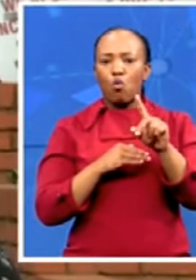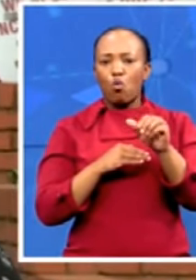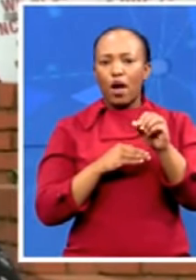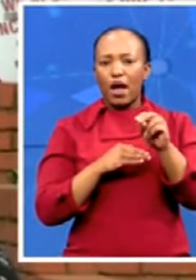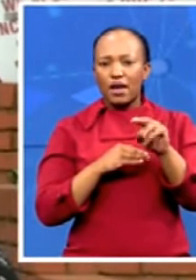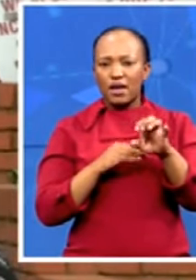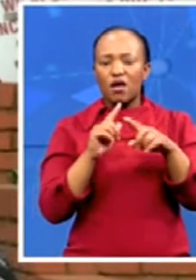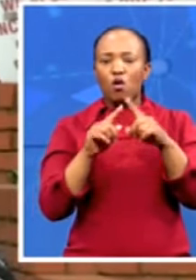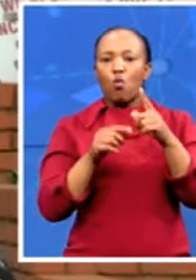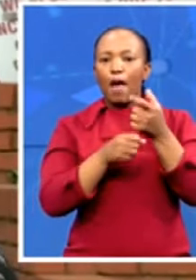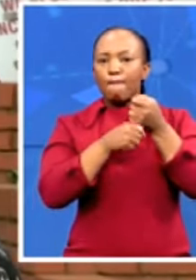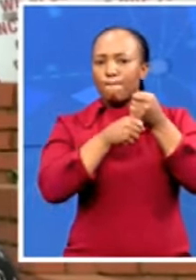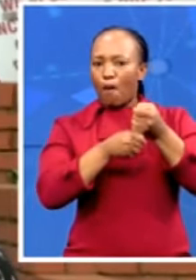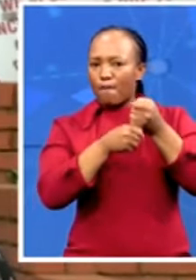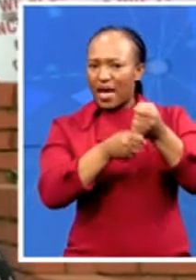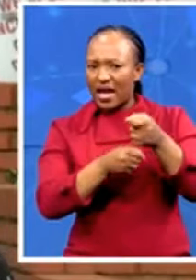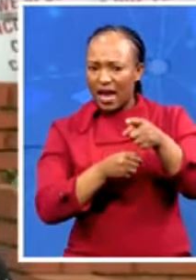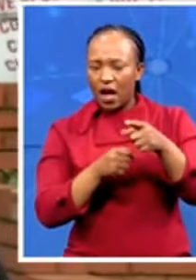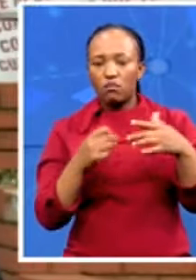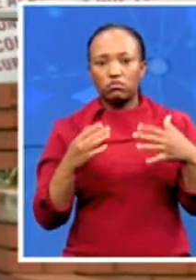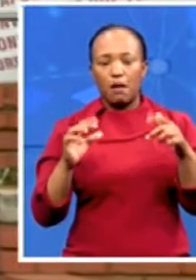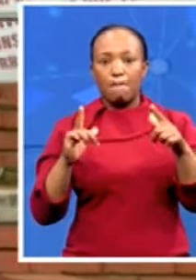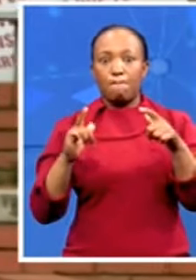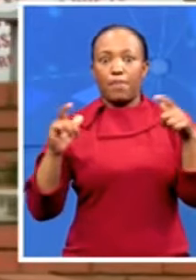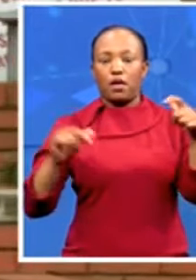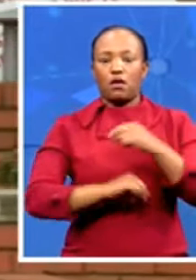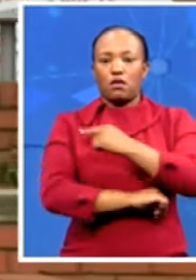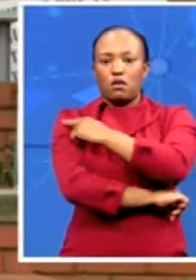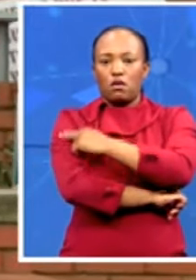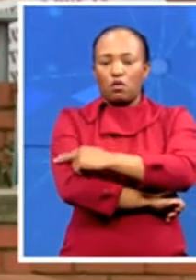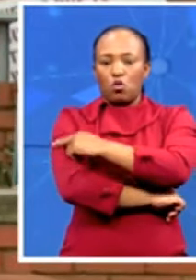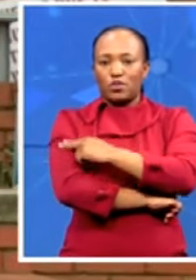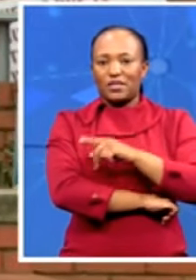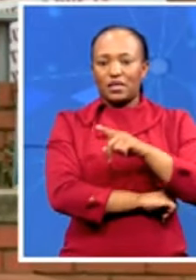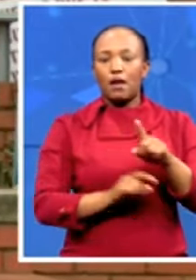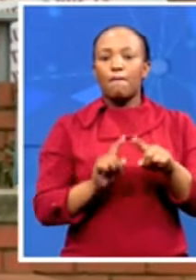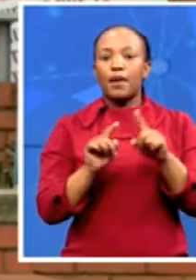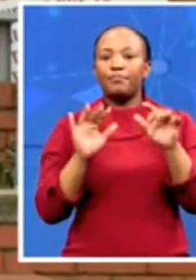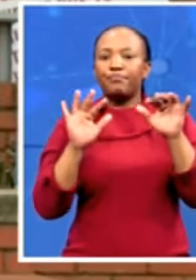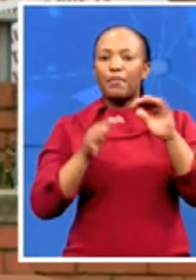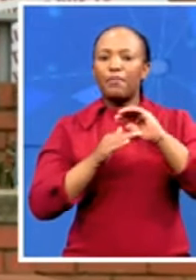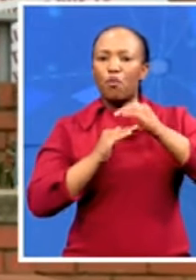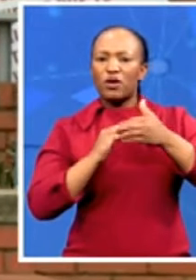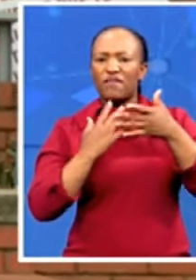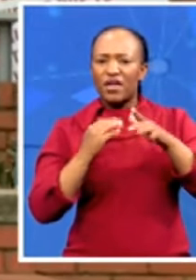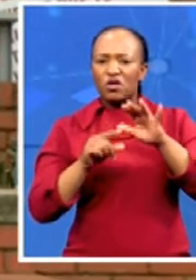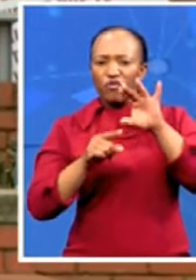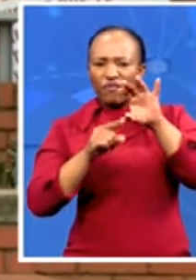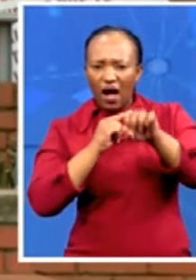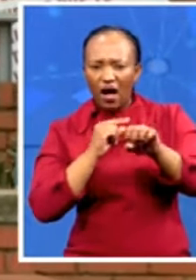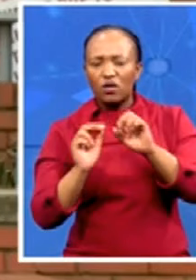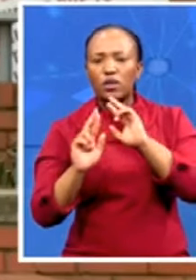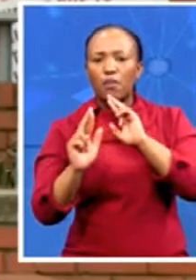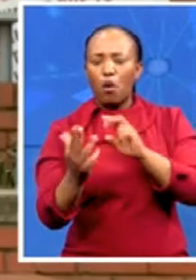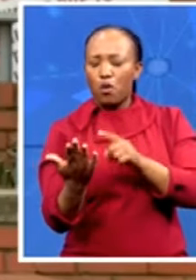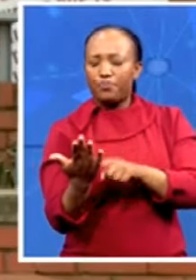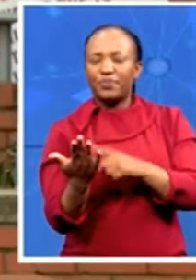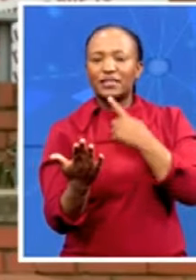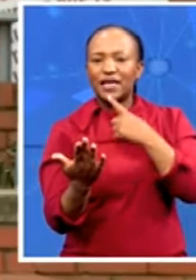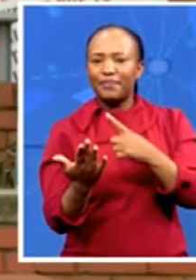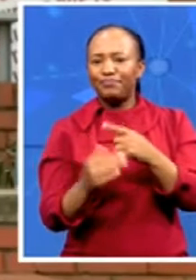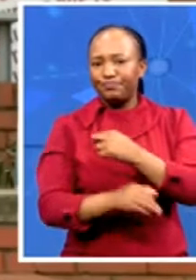of the largest hospitals in the province. But also the Public Protector did find that the hospital cannot care for people here, and